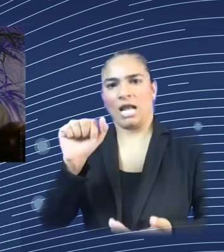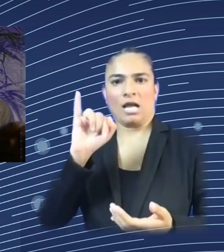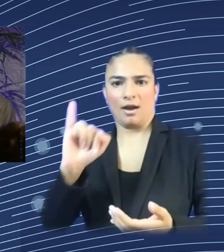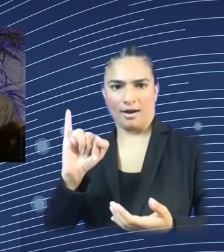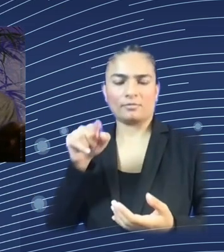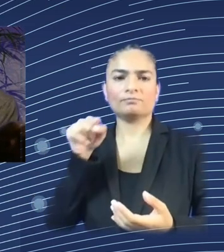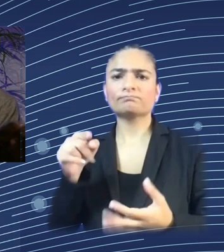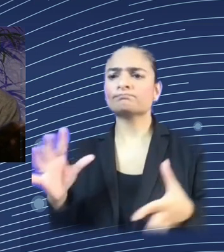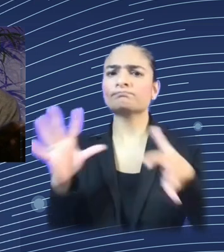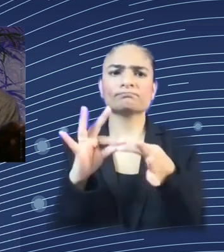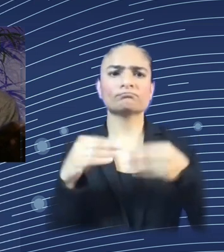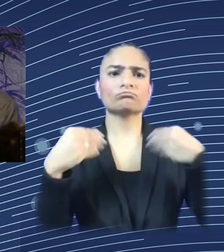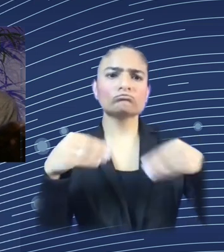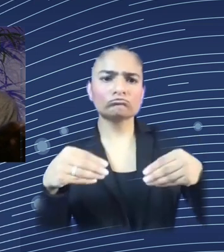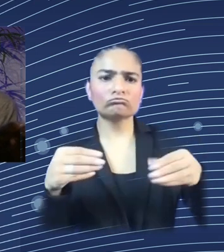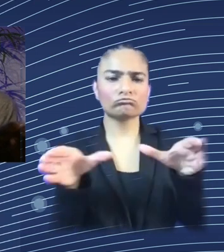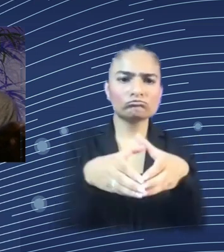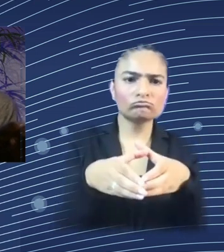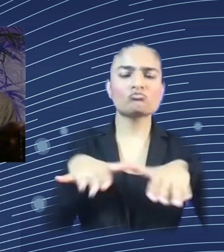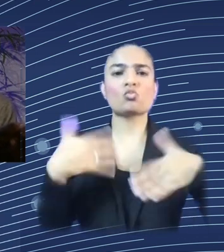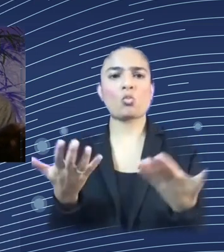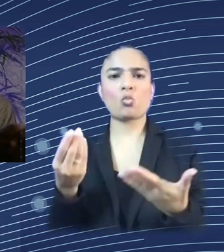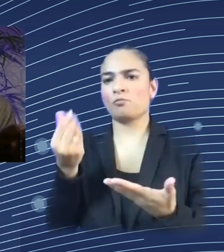have raised about 1.7 million.